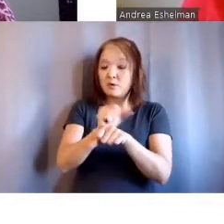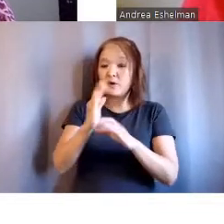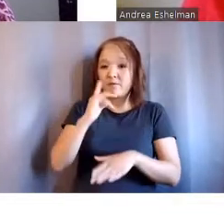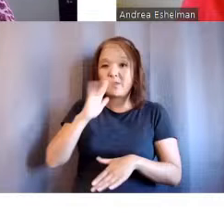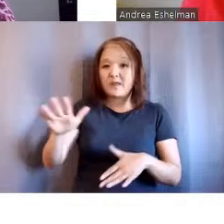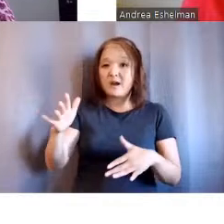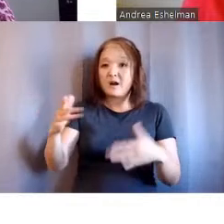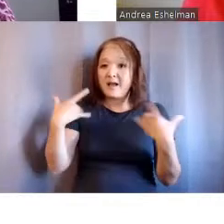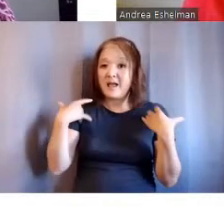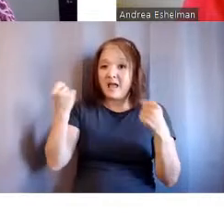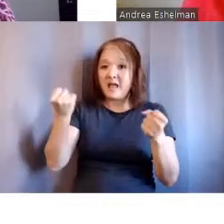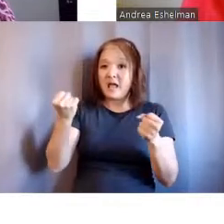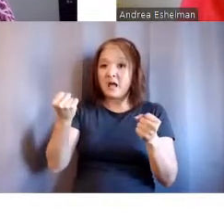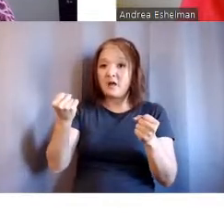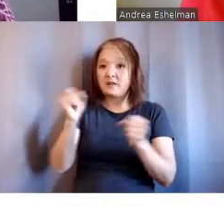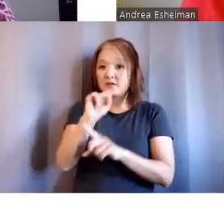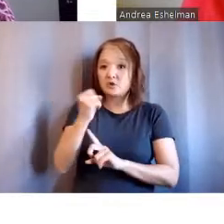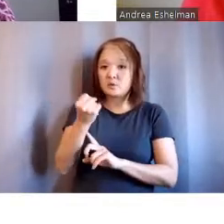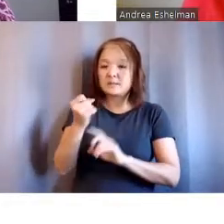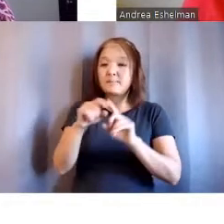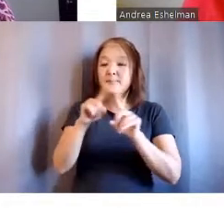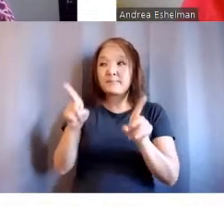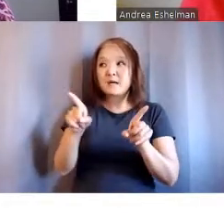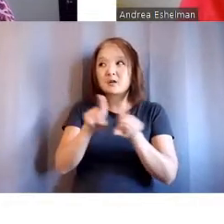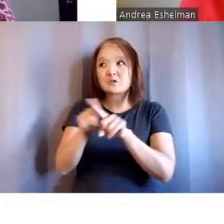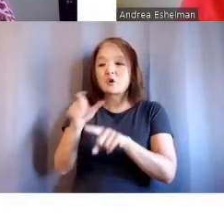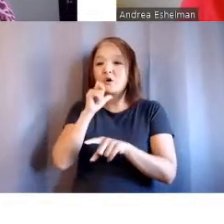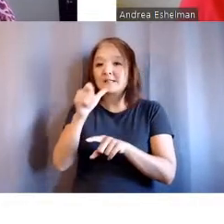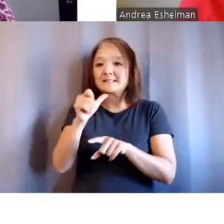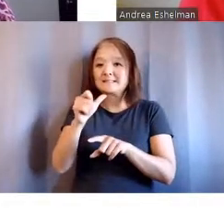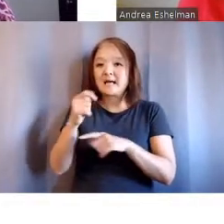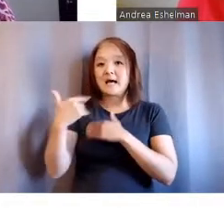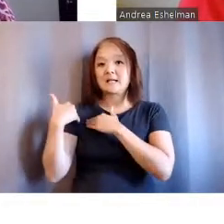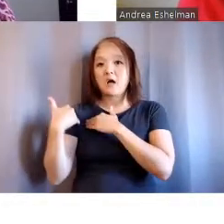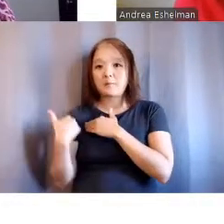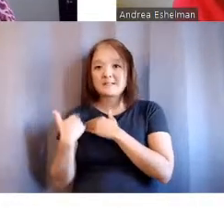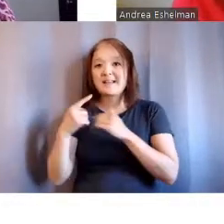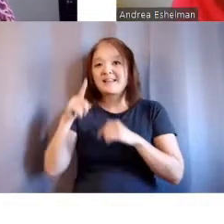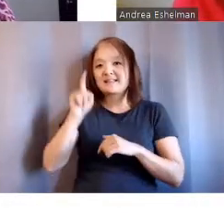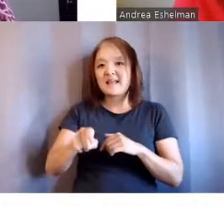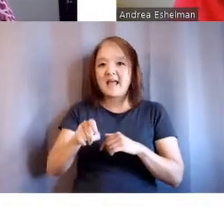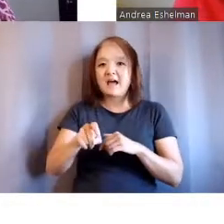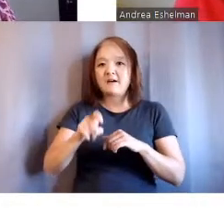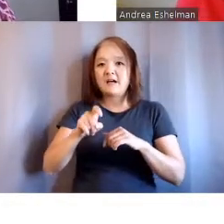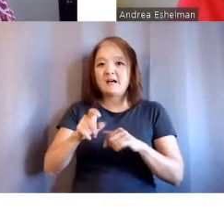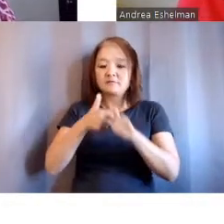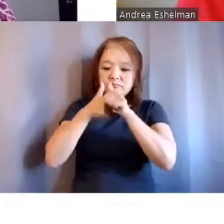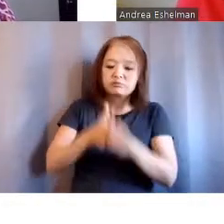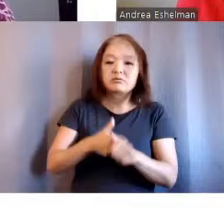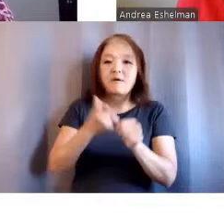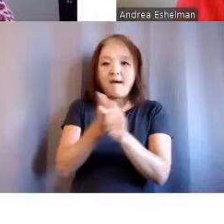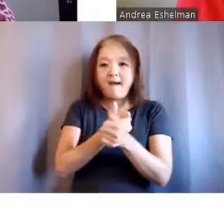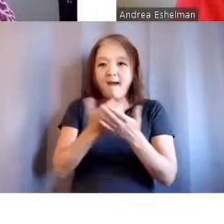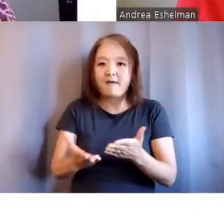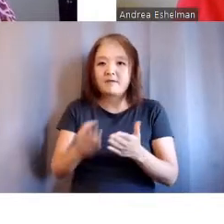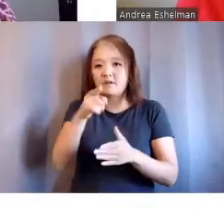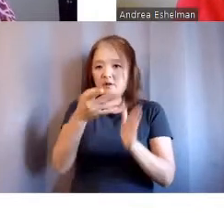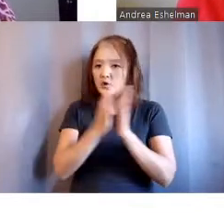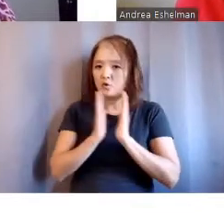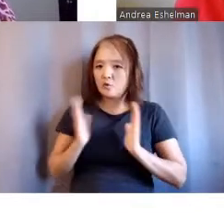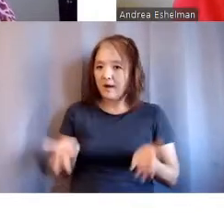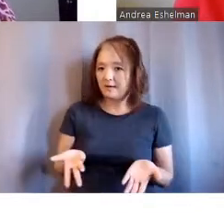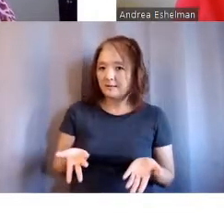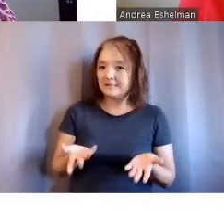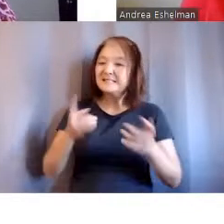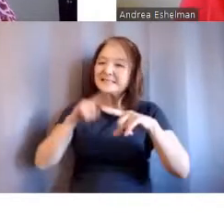but it is also not an obligation that they have to just do every single thing that you request and find a job for you that works. So it depends on what